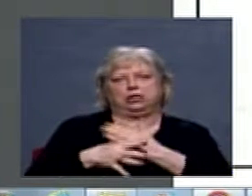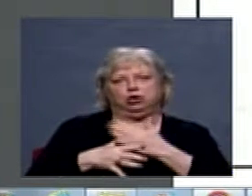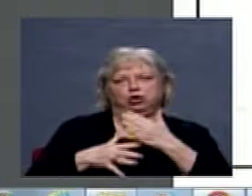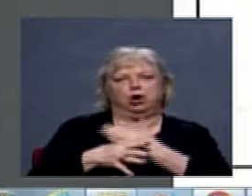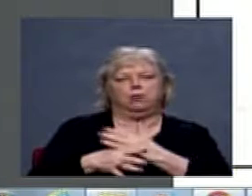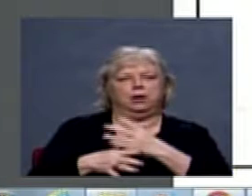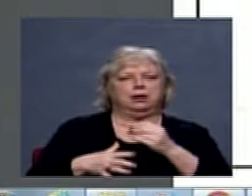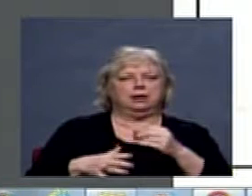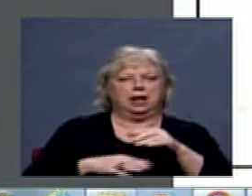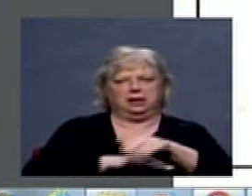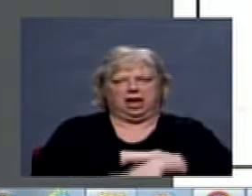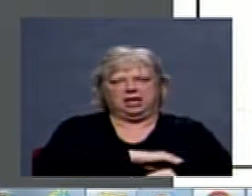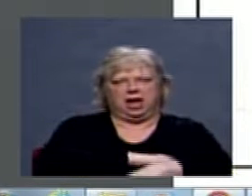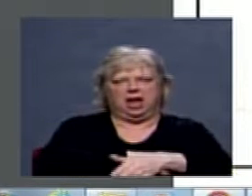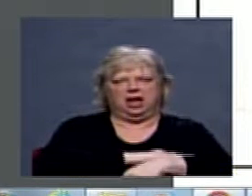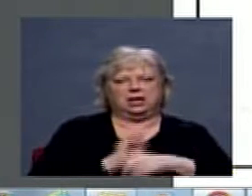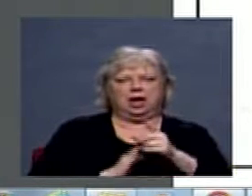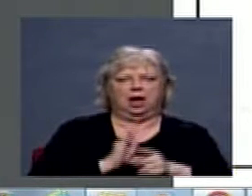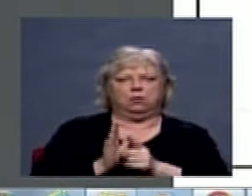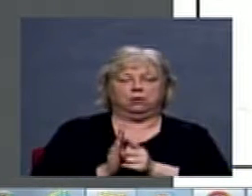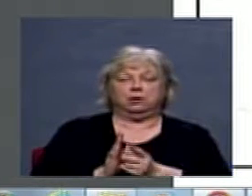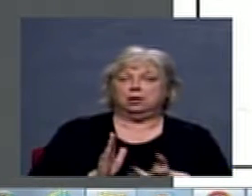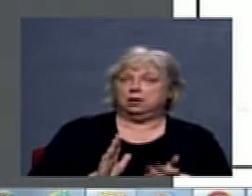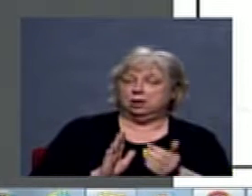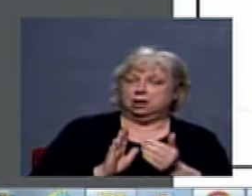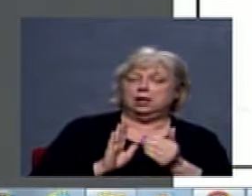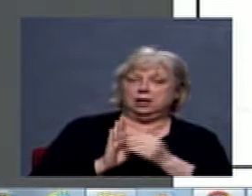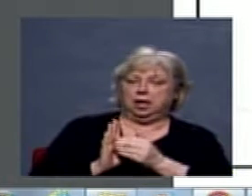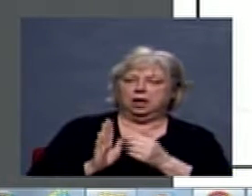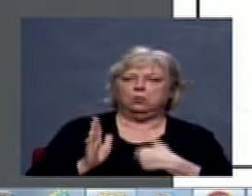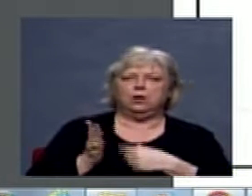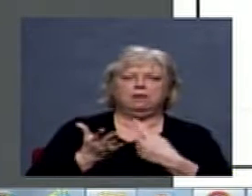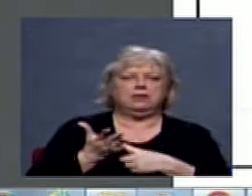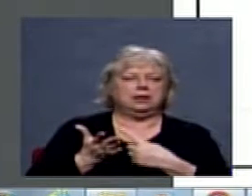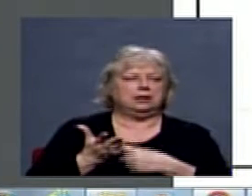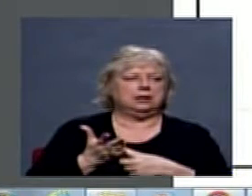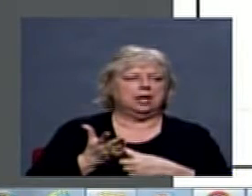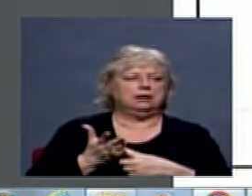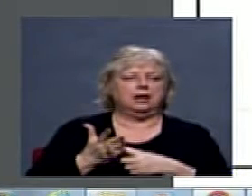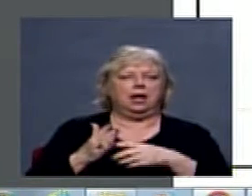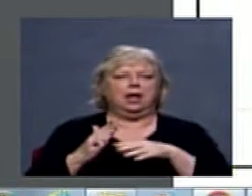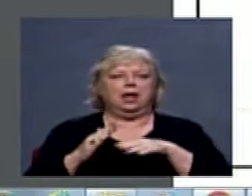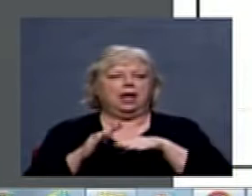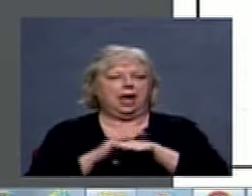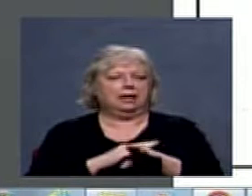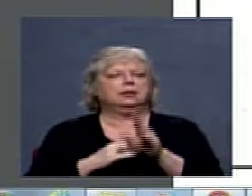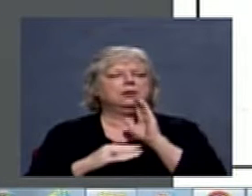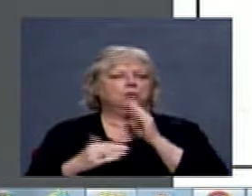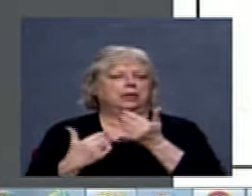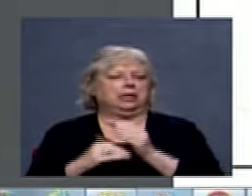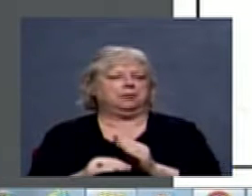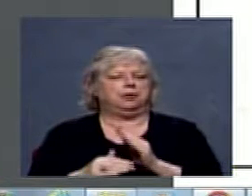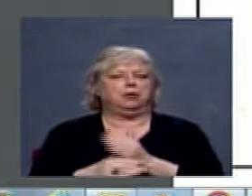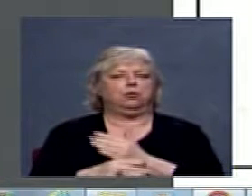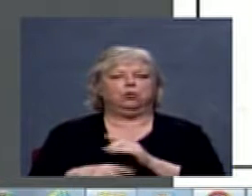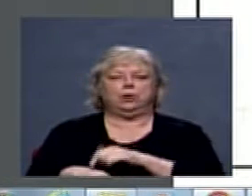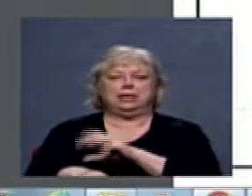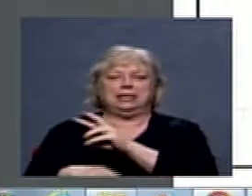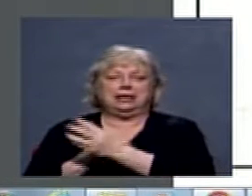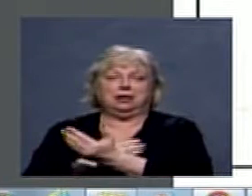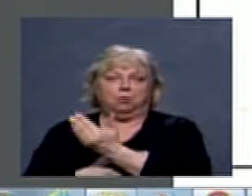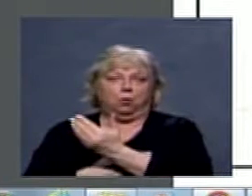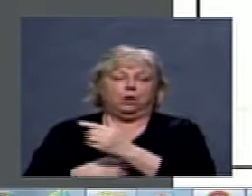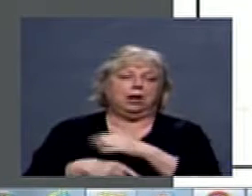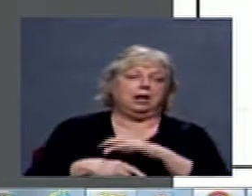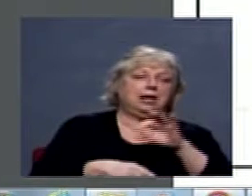hours, late night hours. Again, we've discussed tenant access will be totally limited between 6 a.m. and